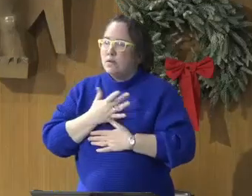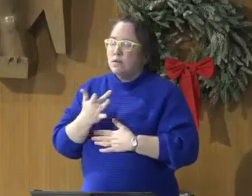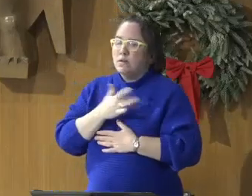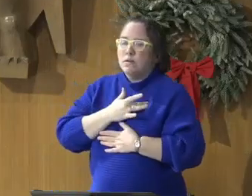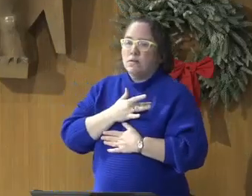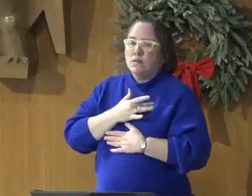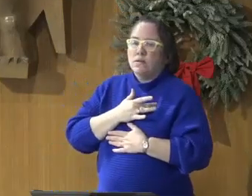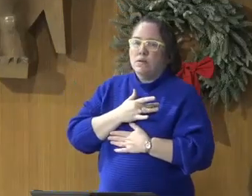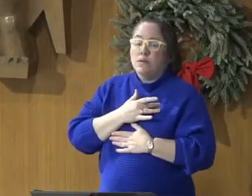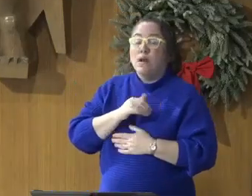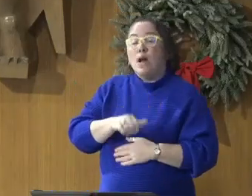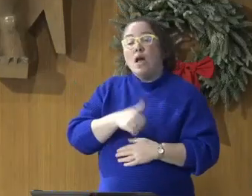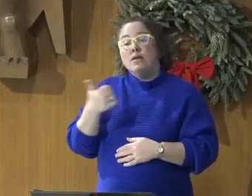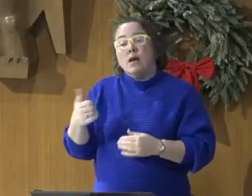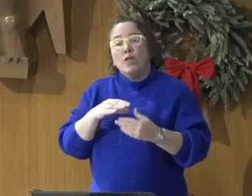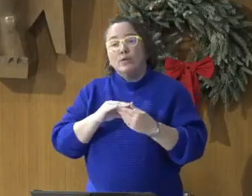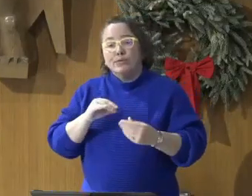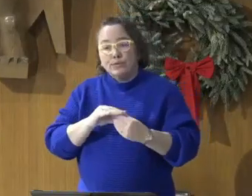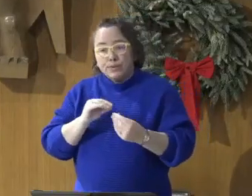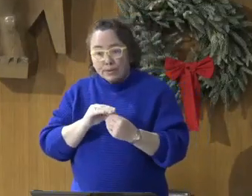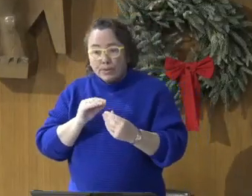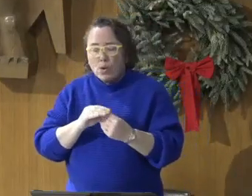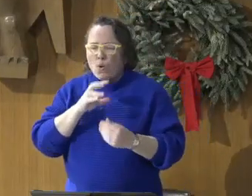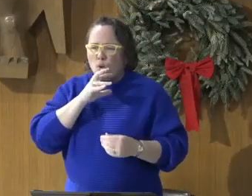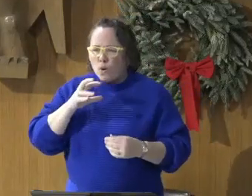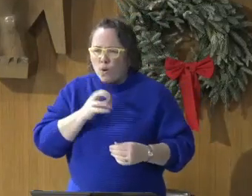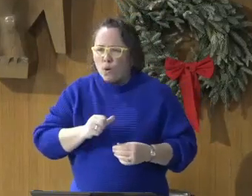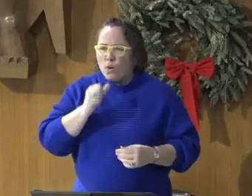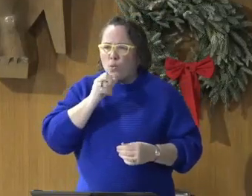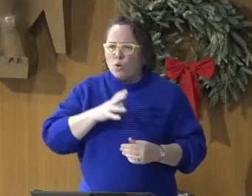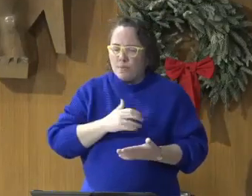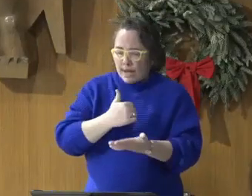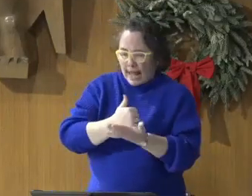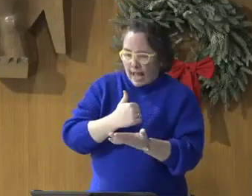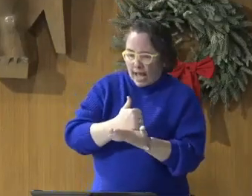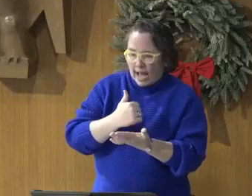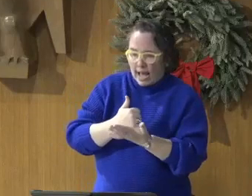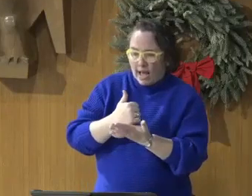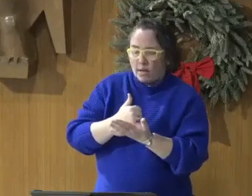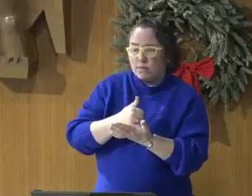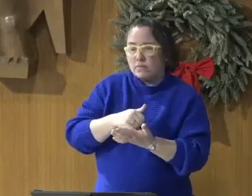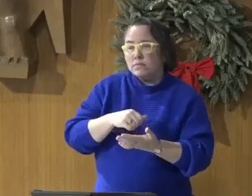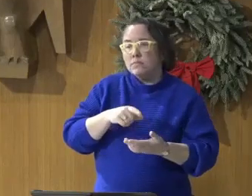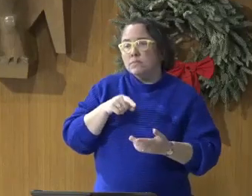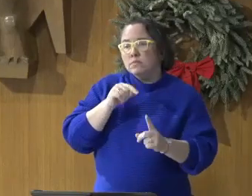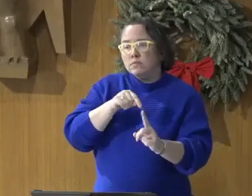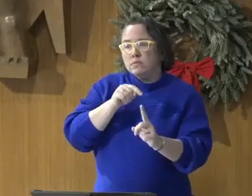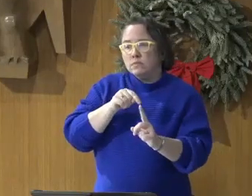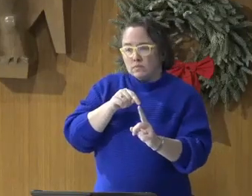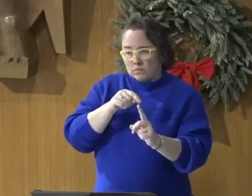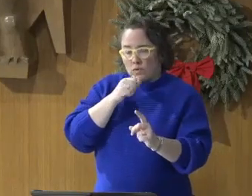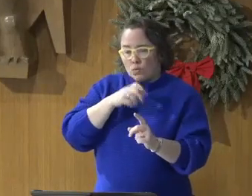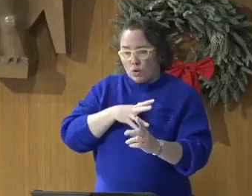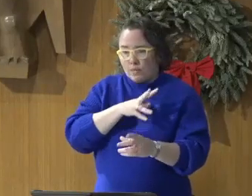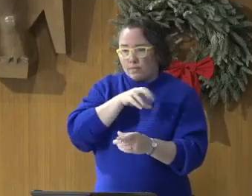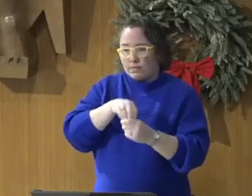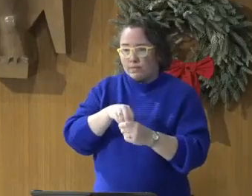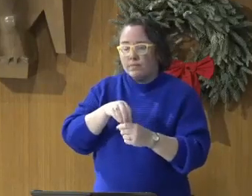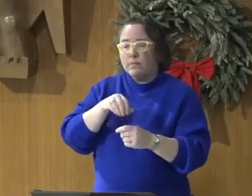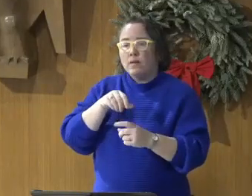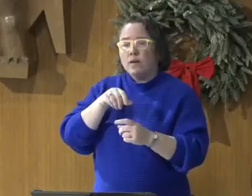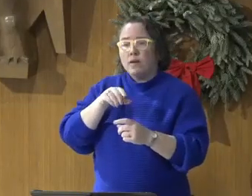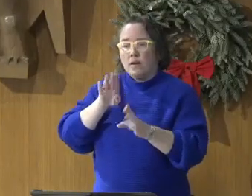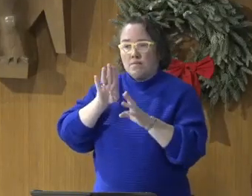Another friend helped an elderly woman in Abu Dhabi at a bus stop, and when they got on the same